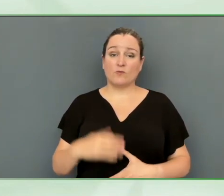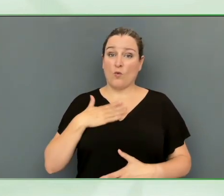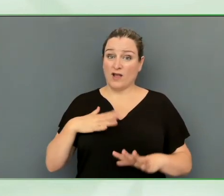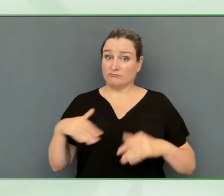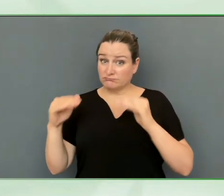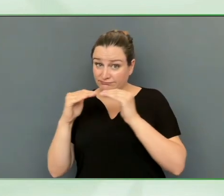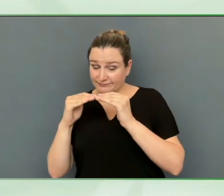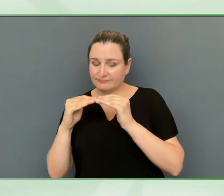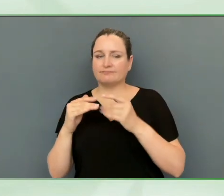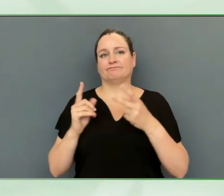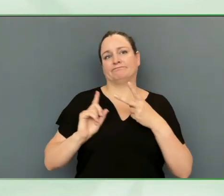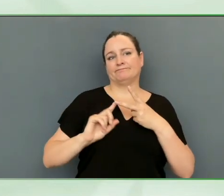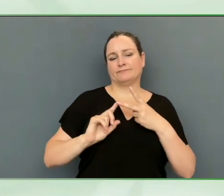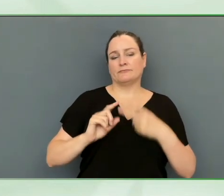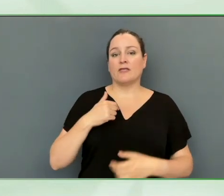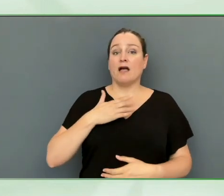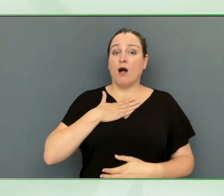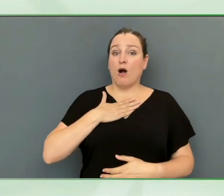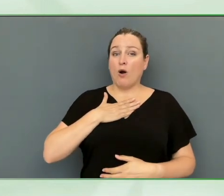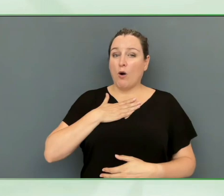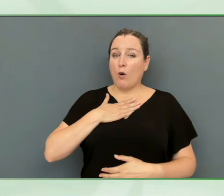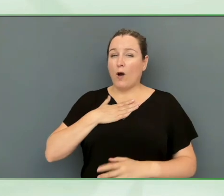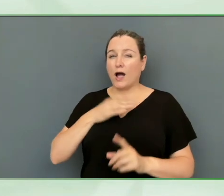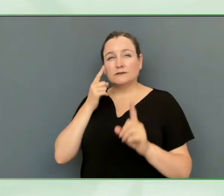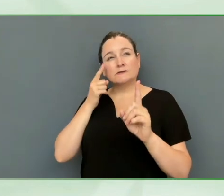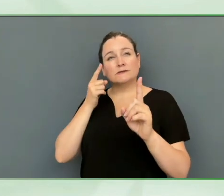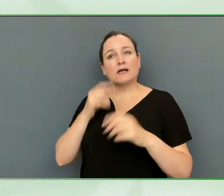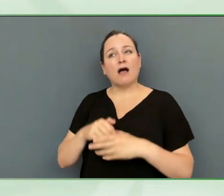invite us to do things by ourselves as well.